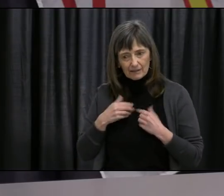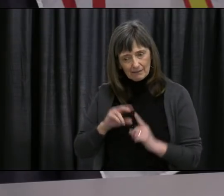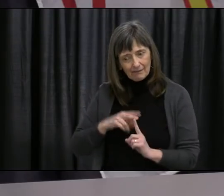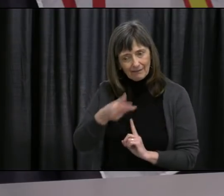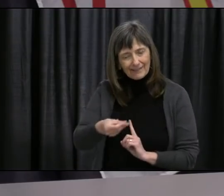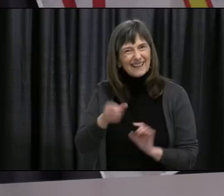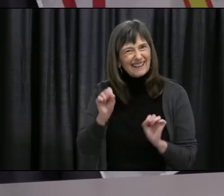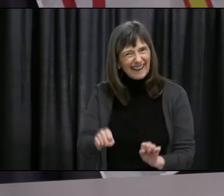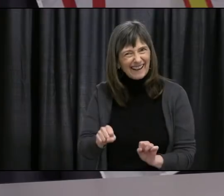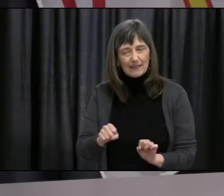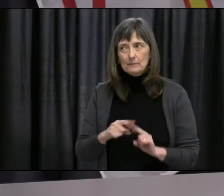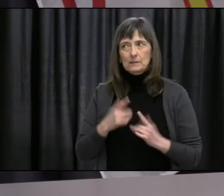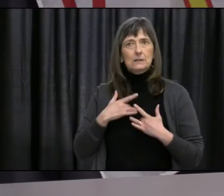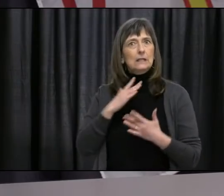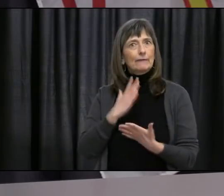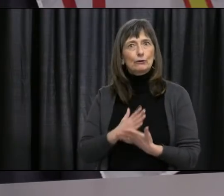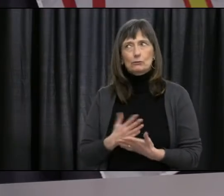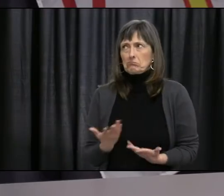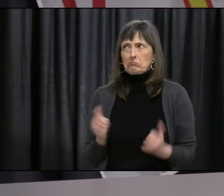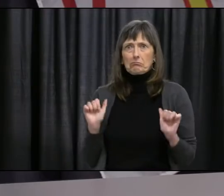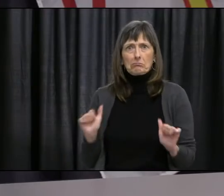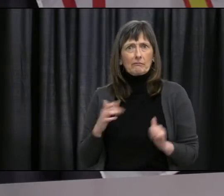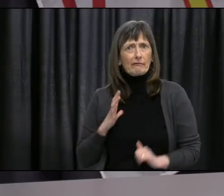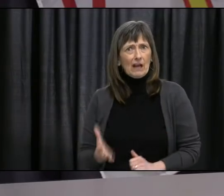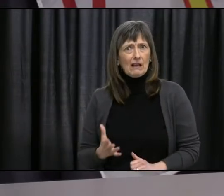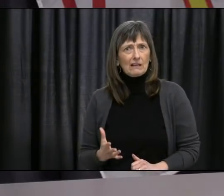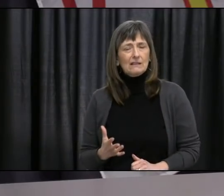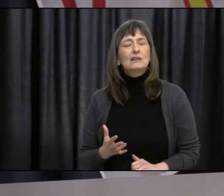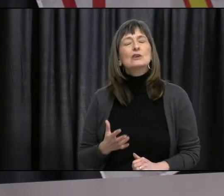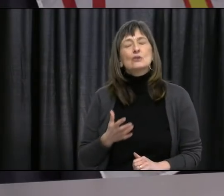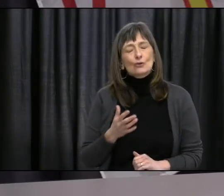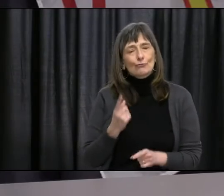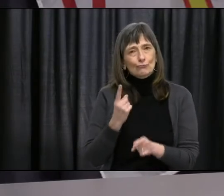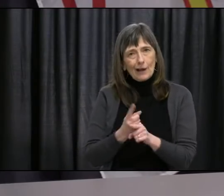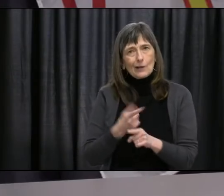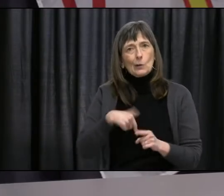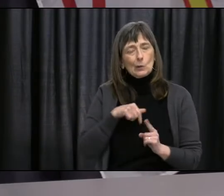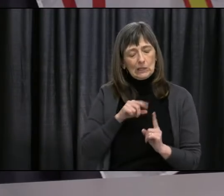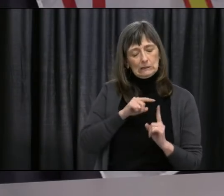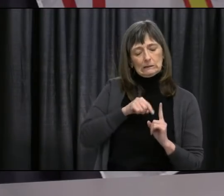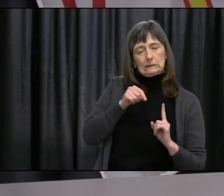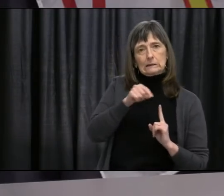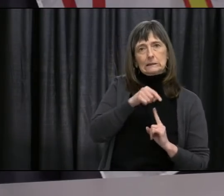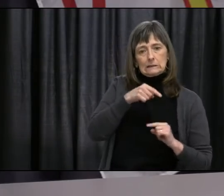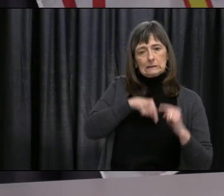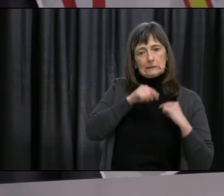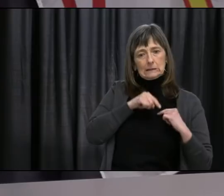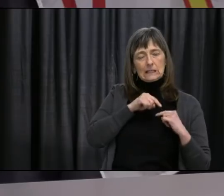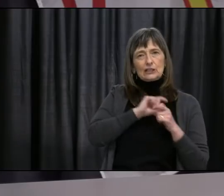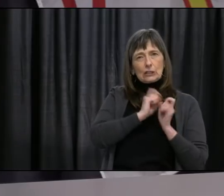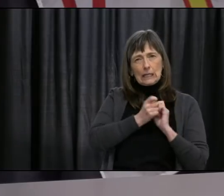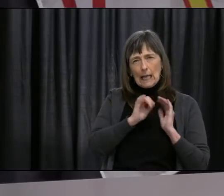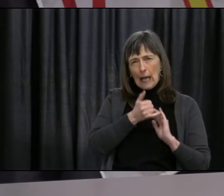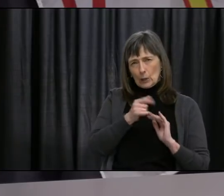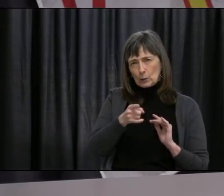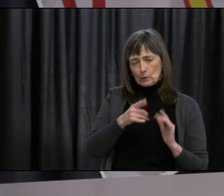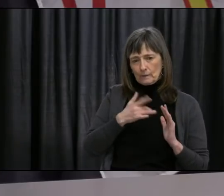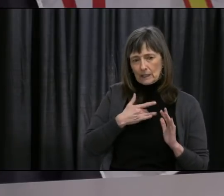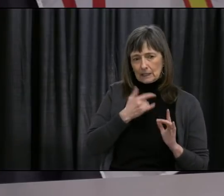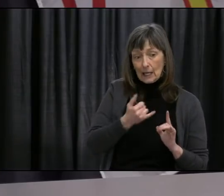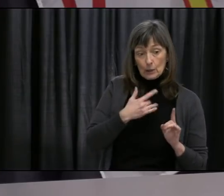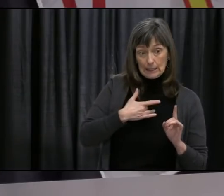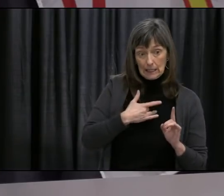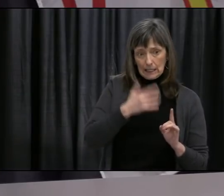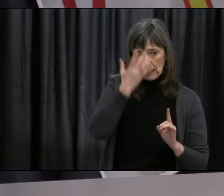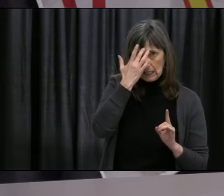that, we did change the way that we traced contacts, and we went back a couple of days before people started getting